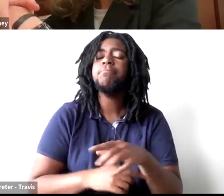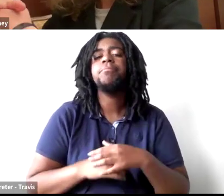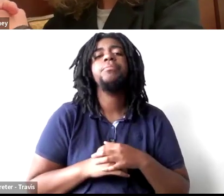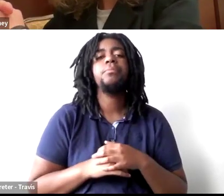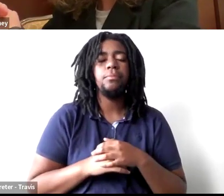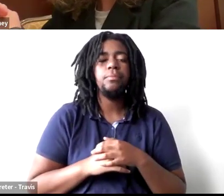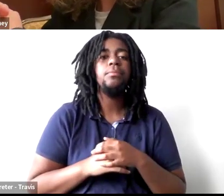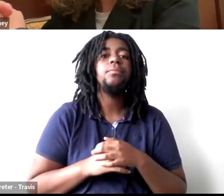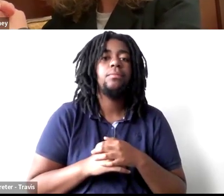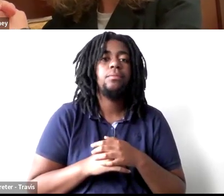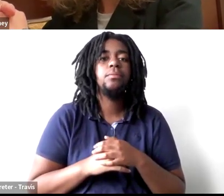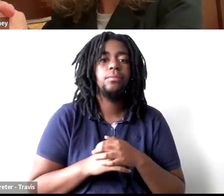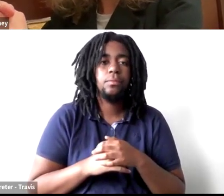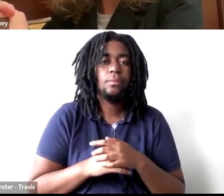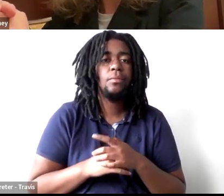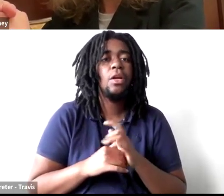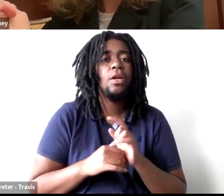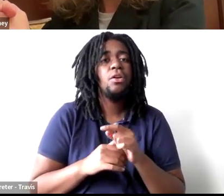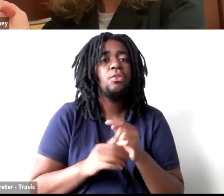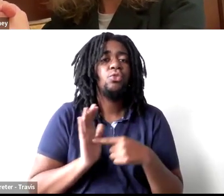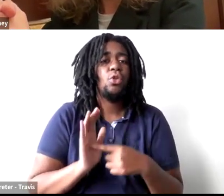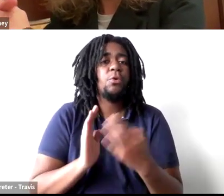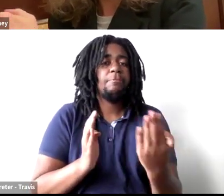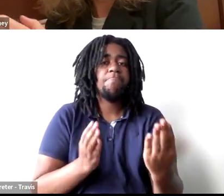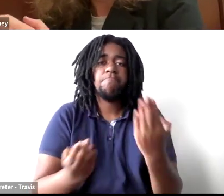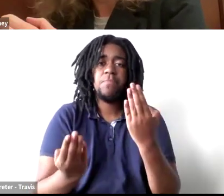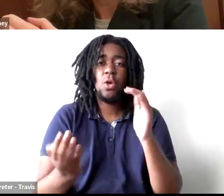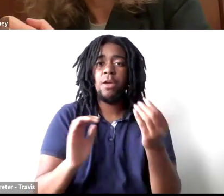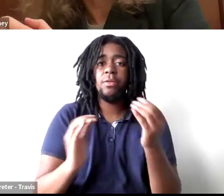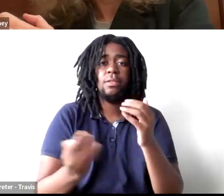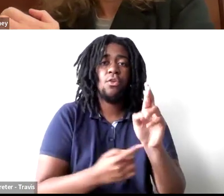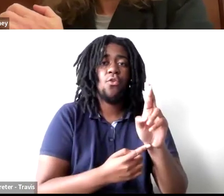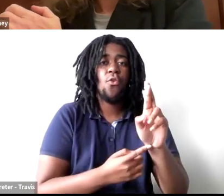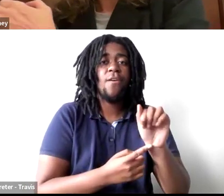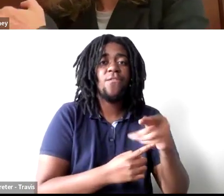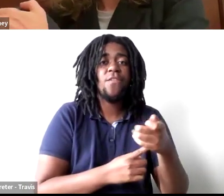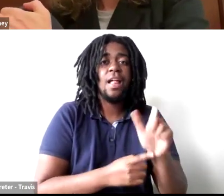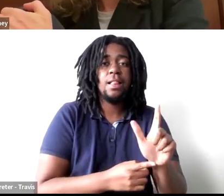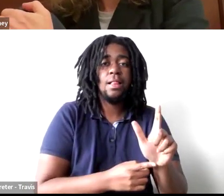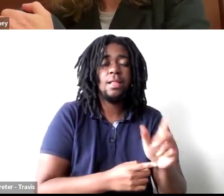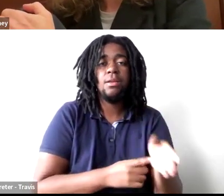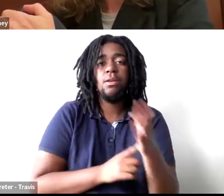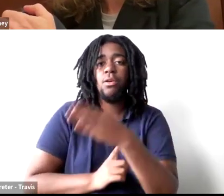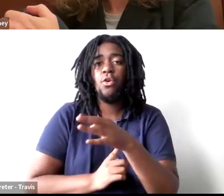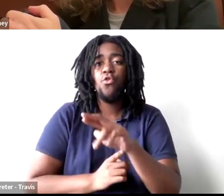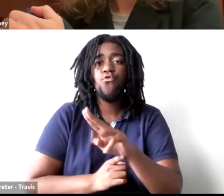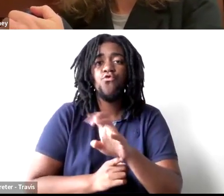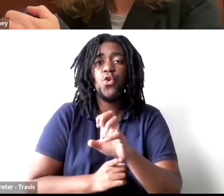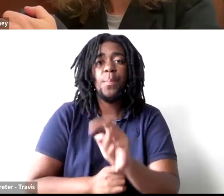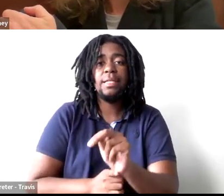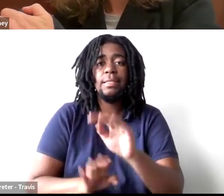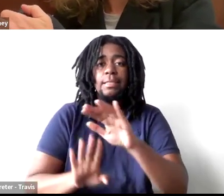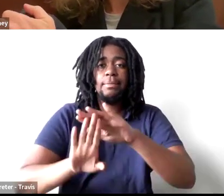in fact, the comparison that you showed between the Raphael and Rubens Peale silhouettes,